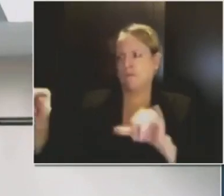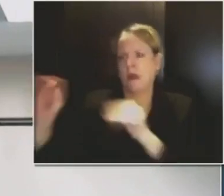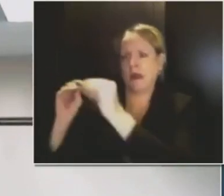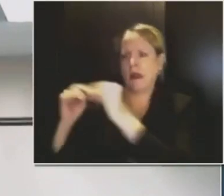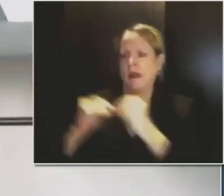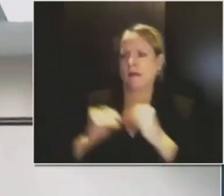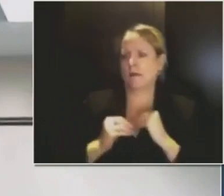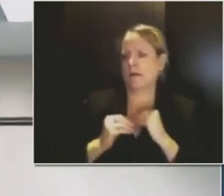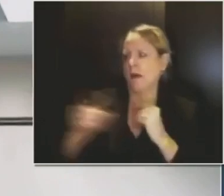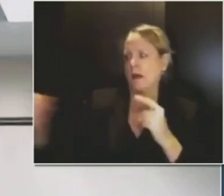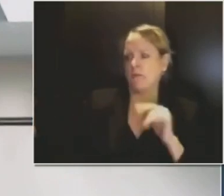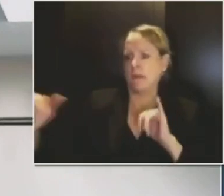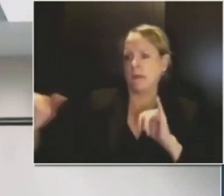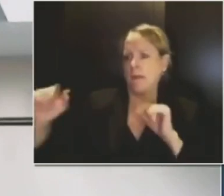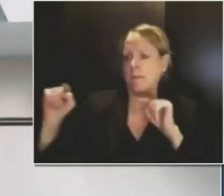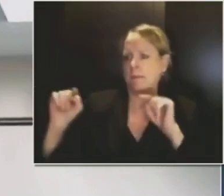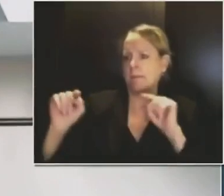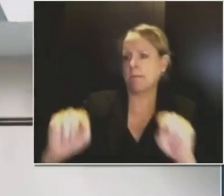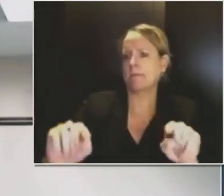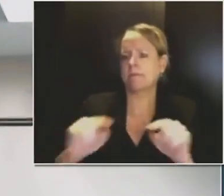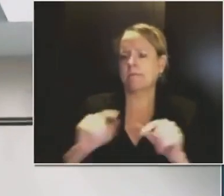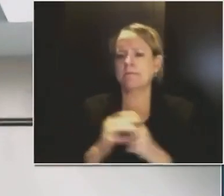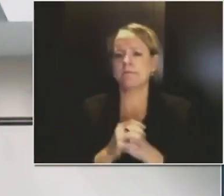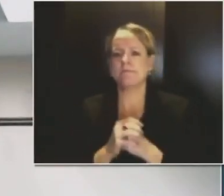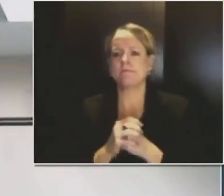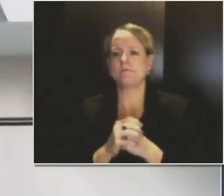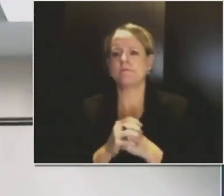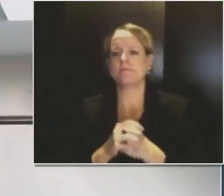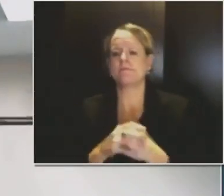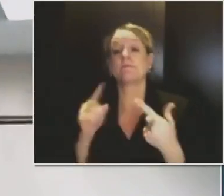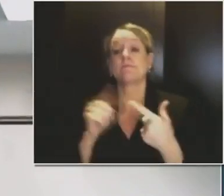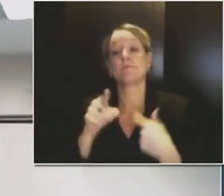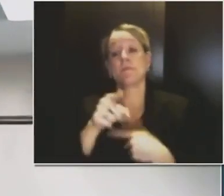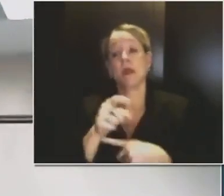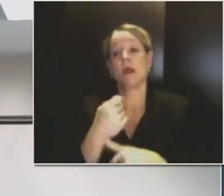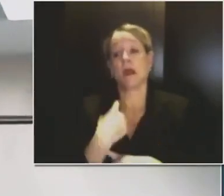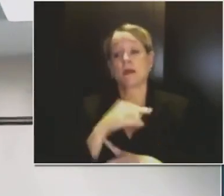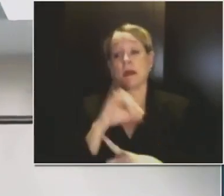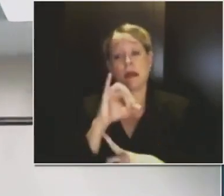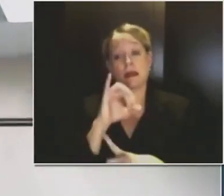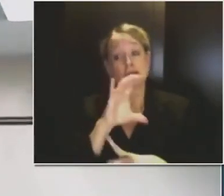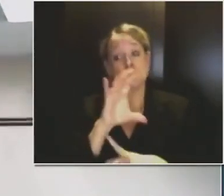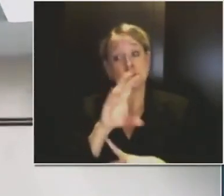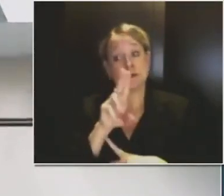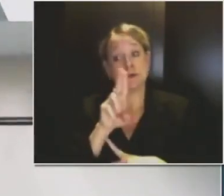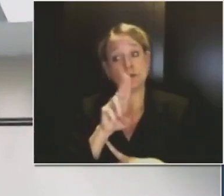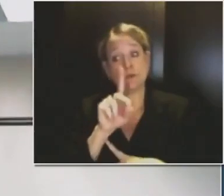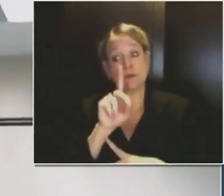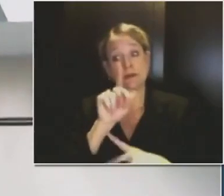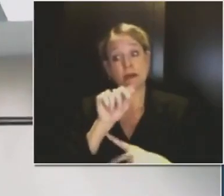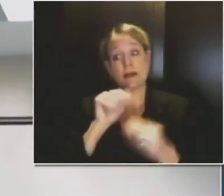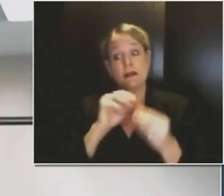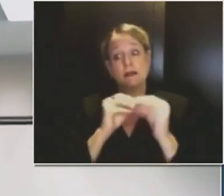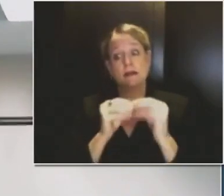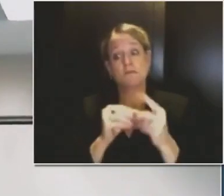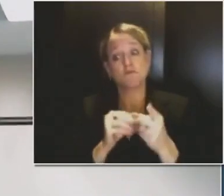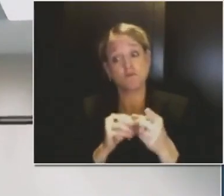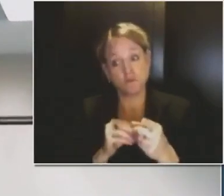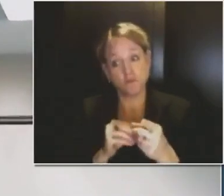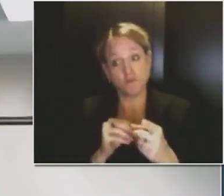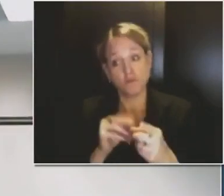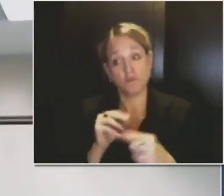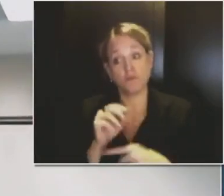the Wisconsin Hospital Association webpage, I believe, that shows that. I would direct you there. And